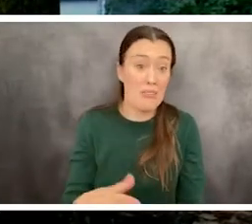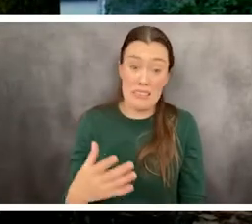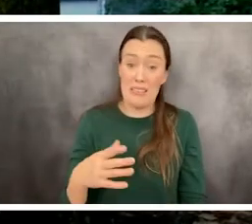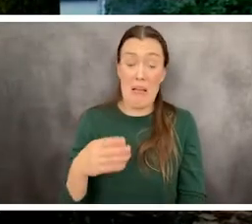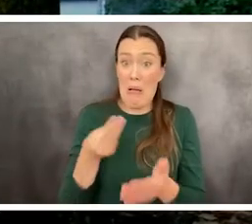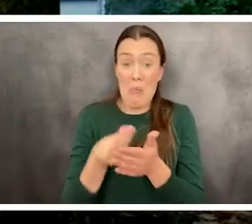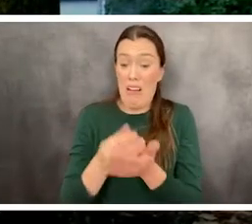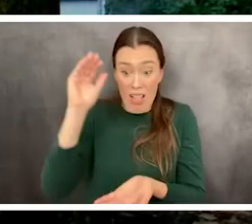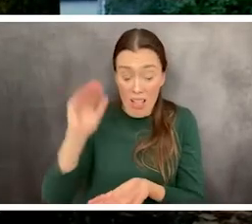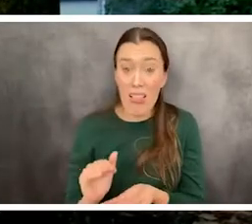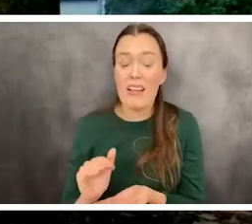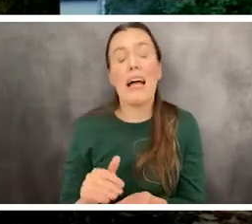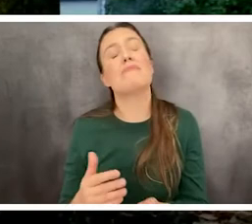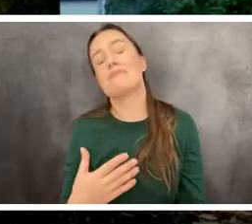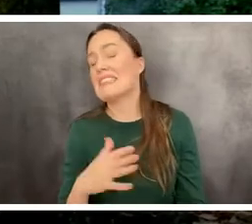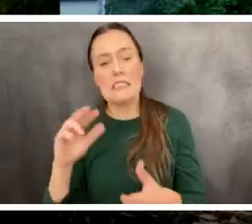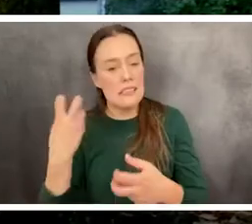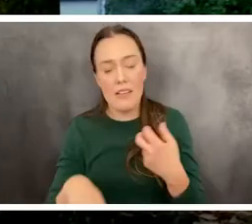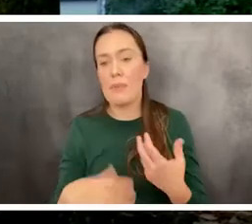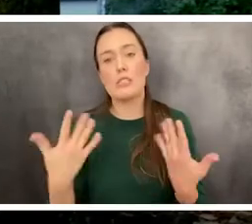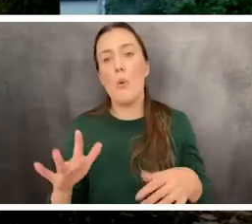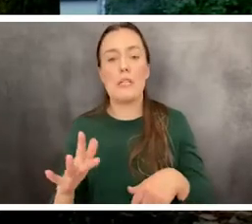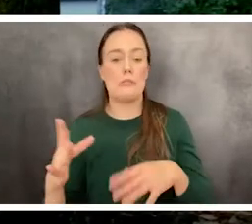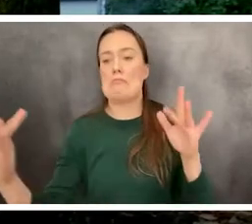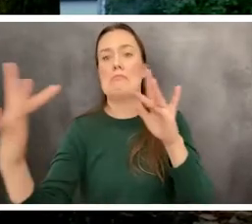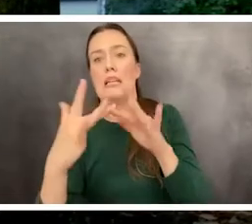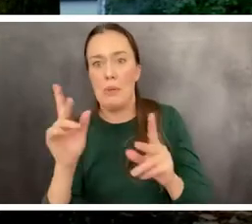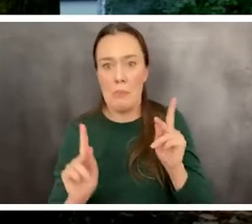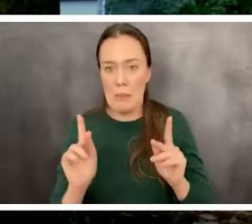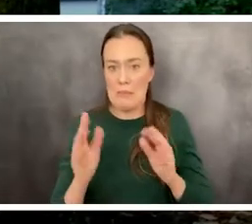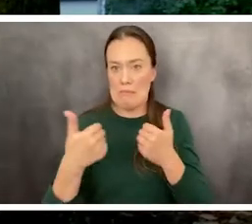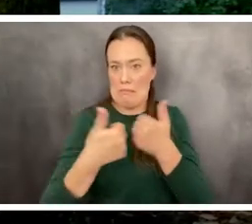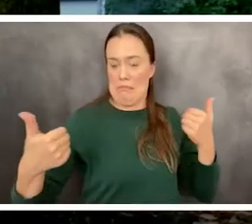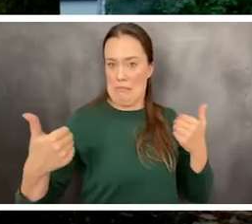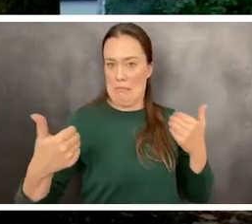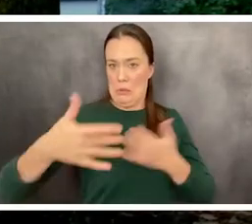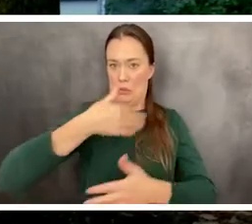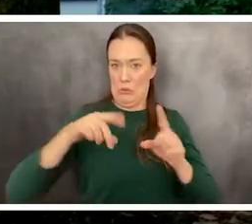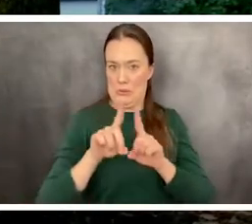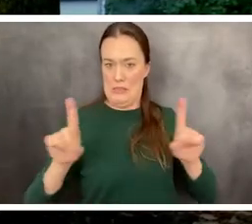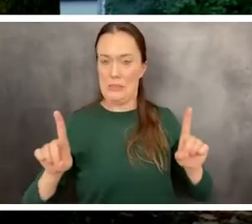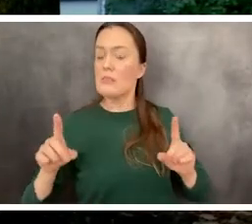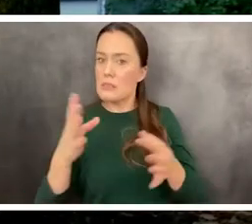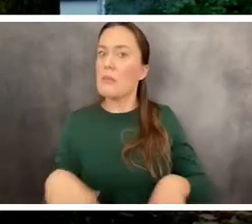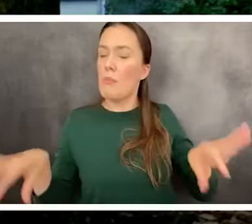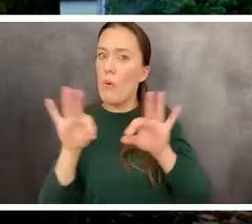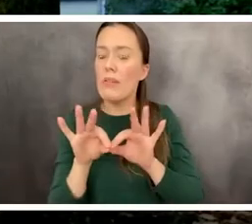it's a real challenge, right? Because we're trying to do a contactless point of exchange. Yeah. And that is important to